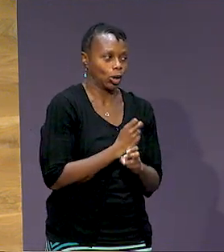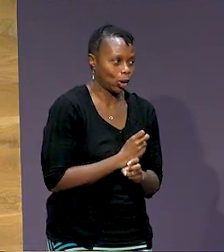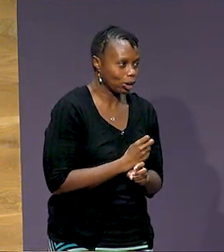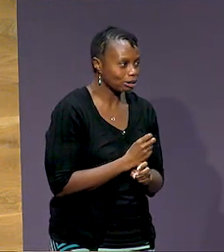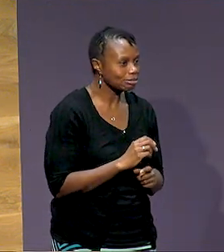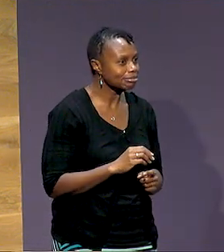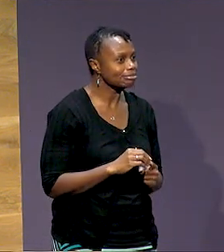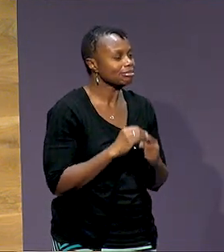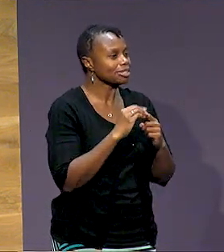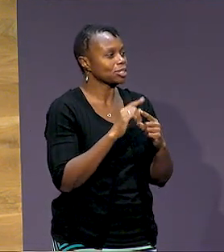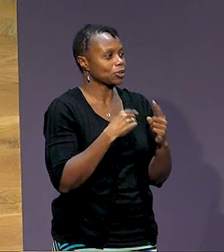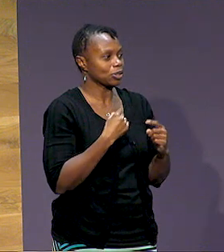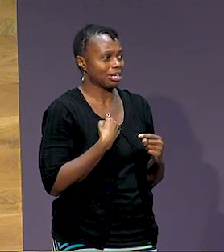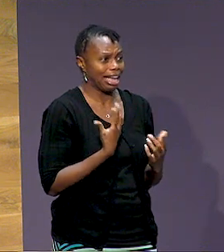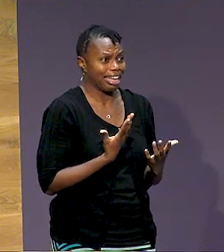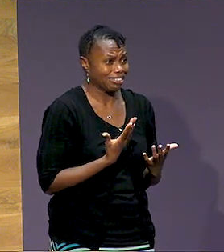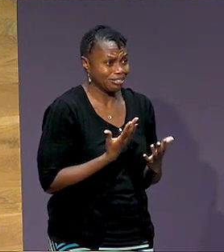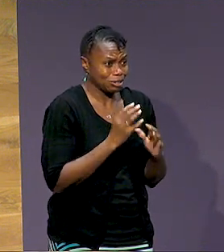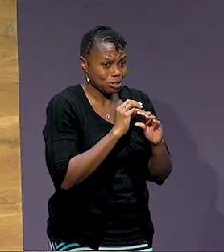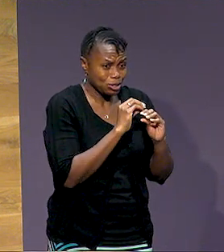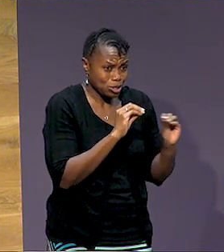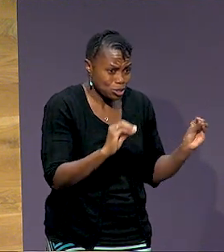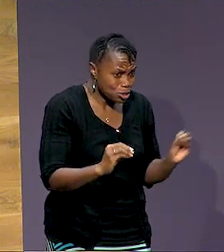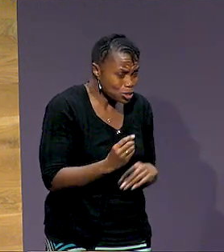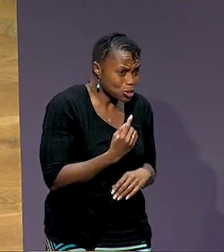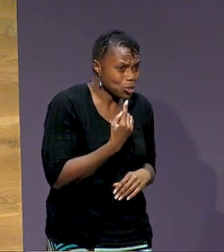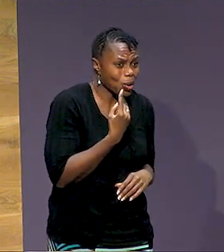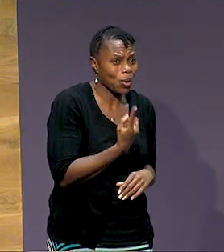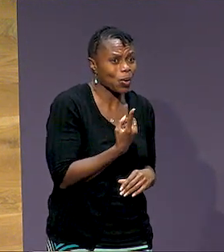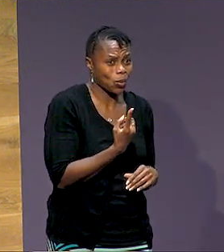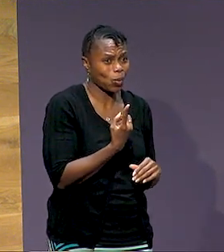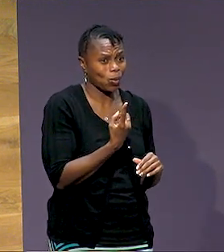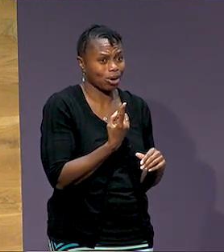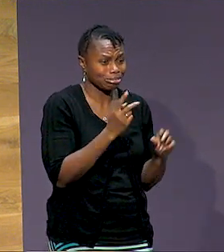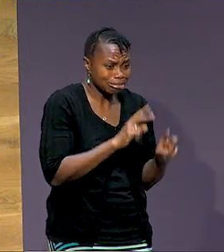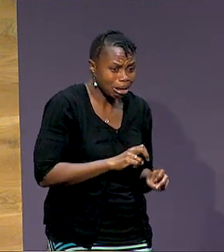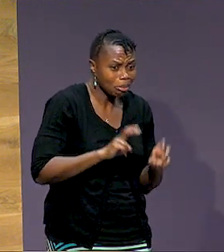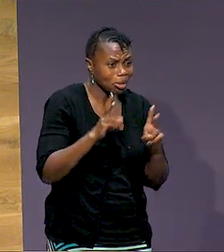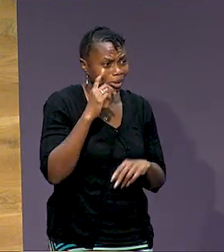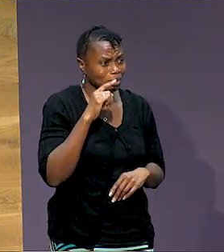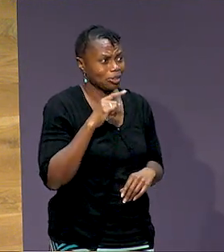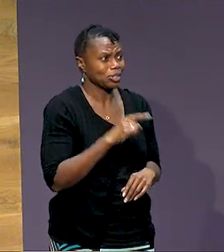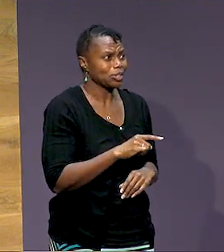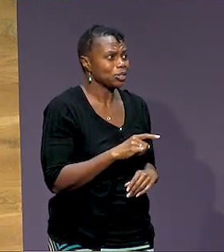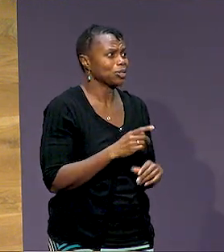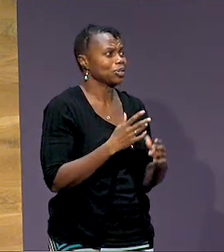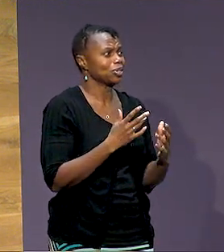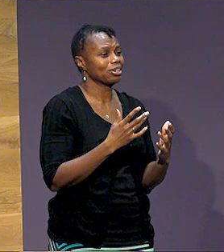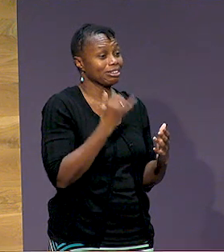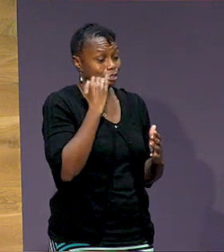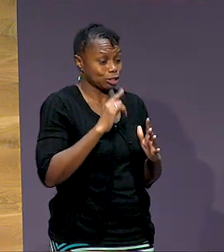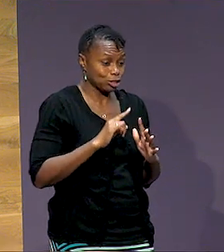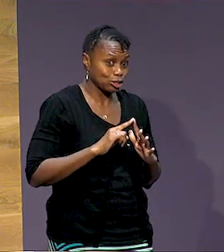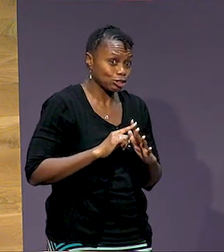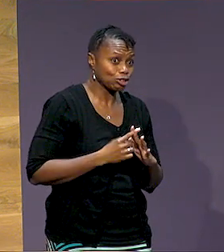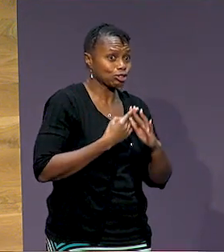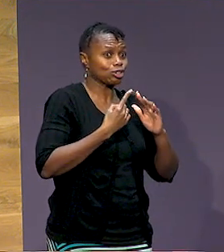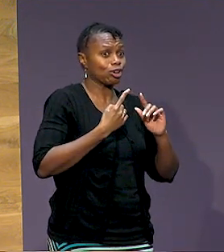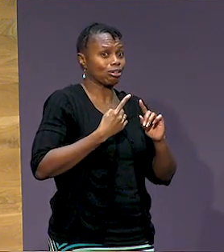super great contacts that are going to put you in all these platforms and things. Like if you're starting from scratch,